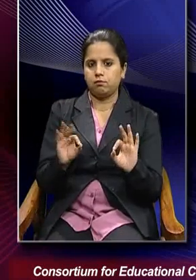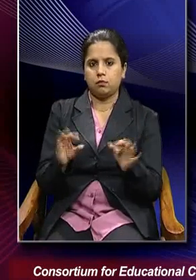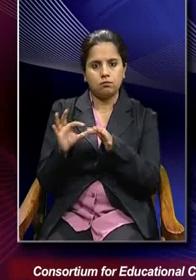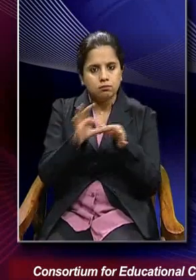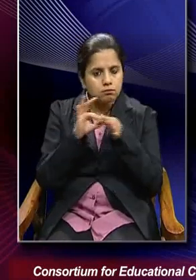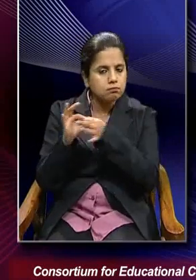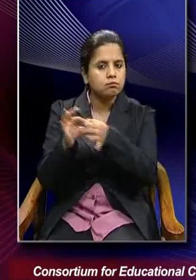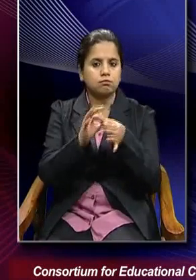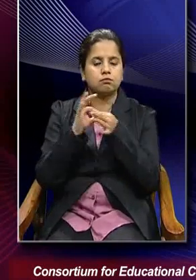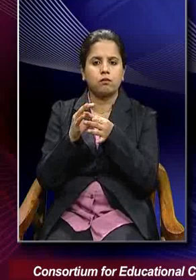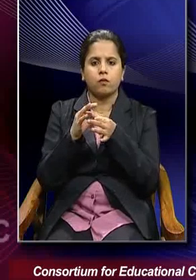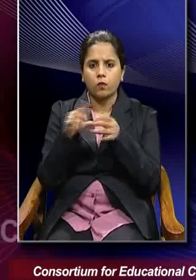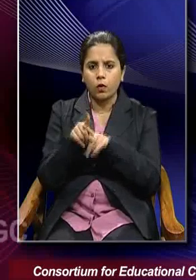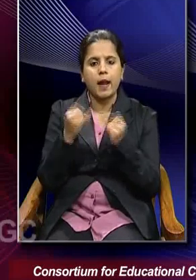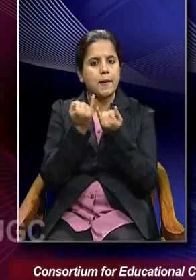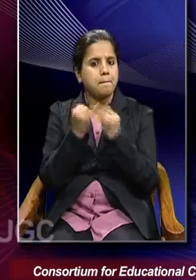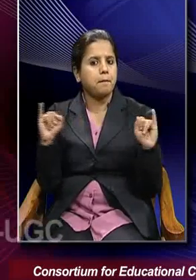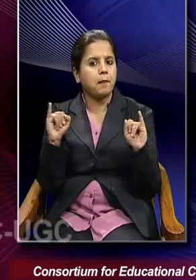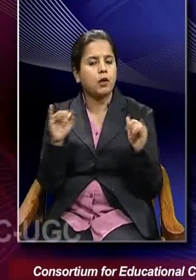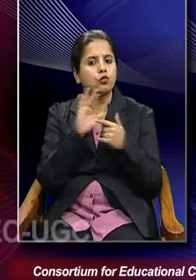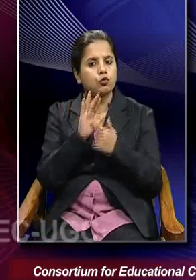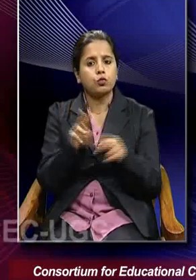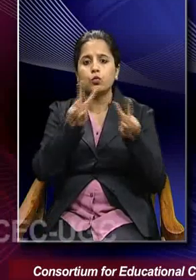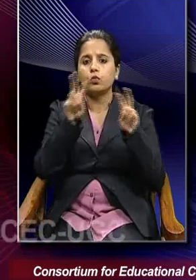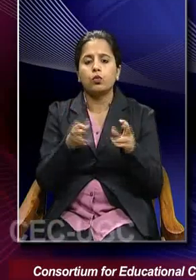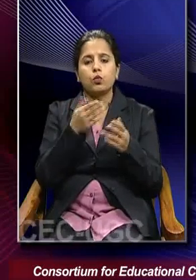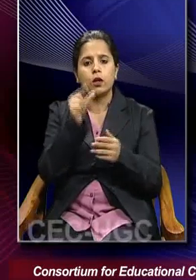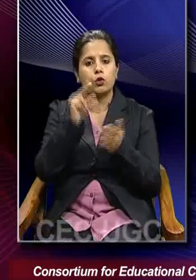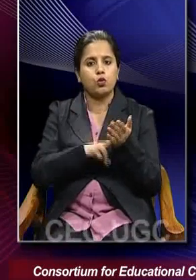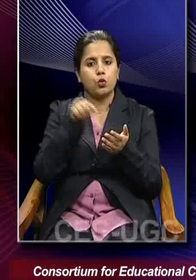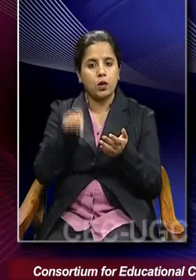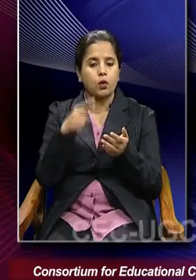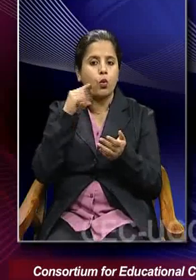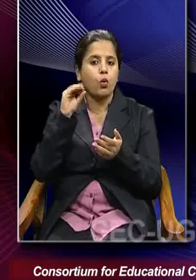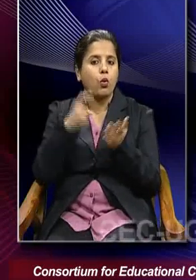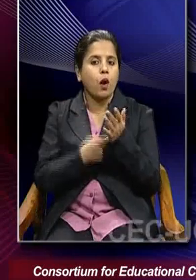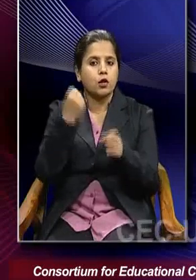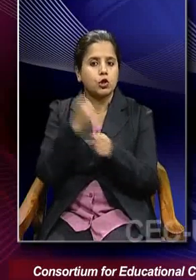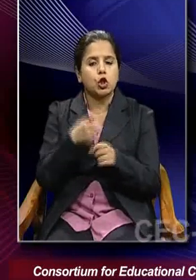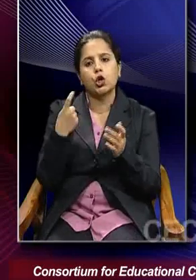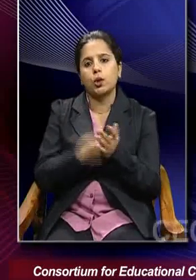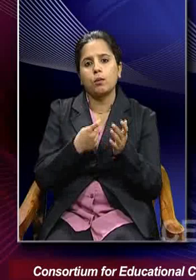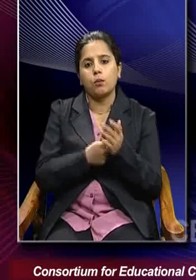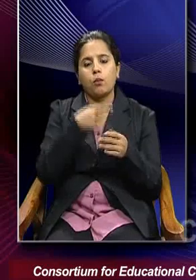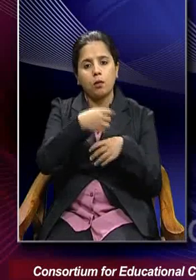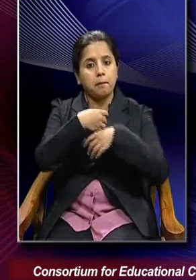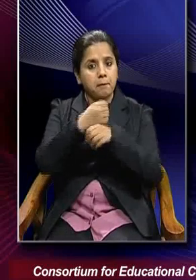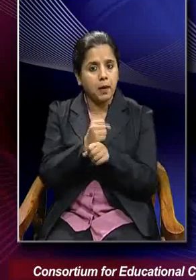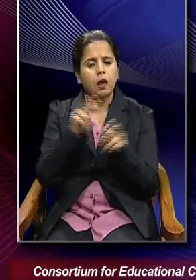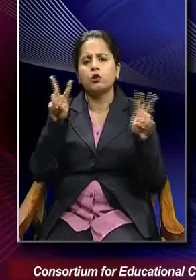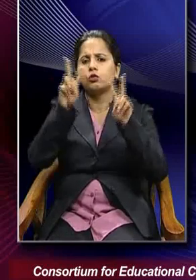connected and independent. Quoting from UN.org reports, that is, the theme attempts